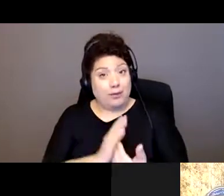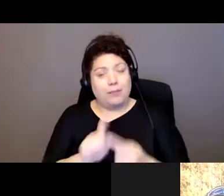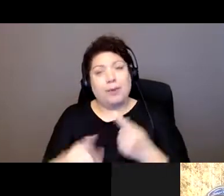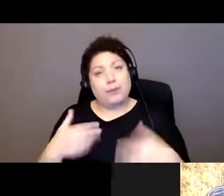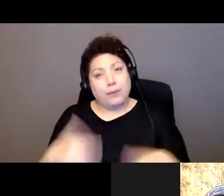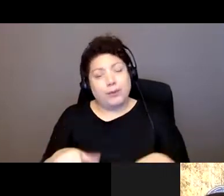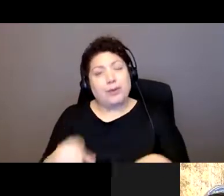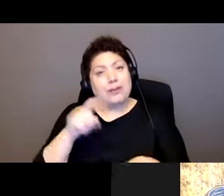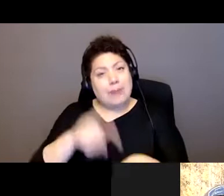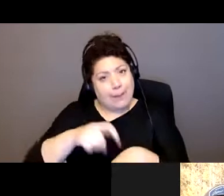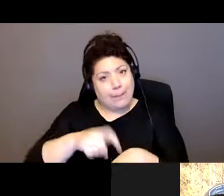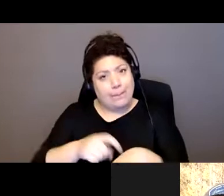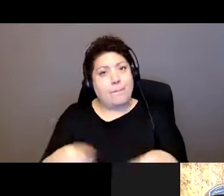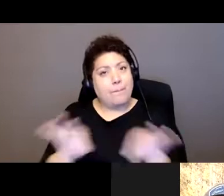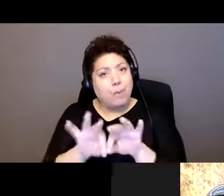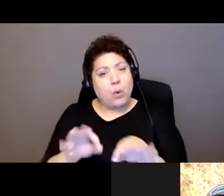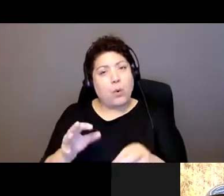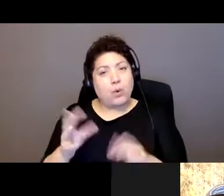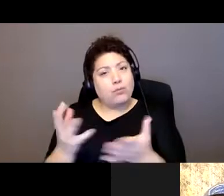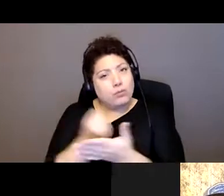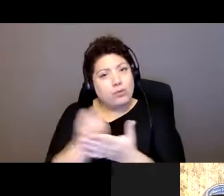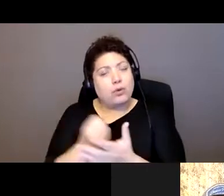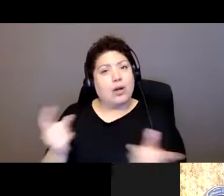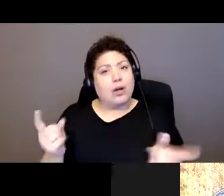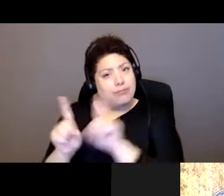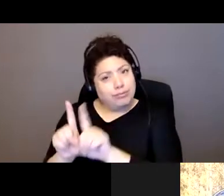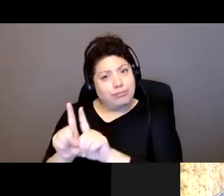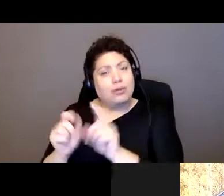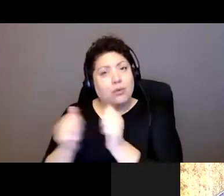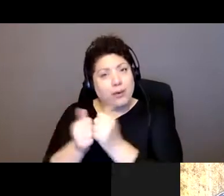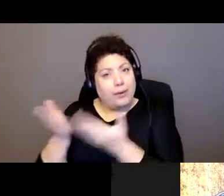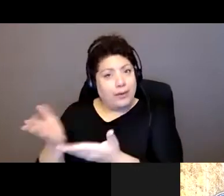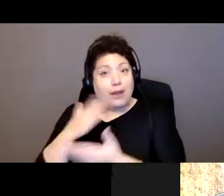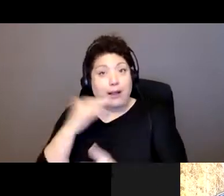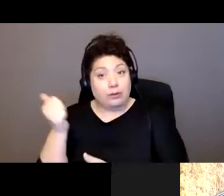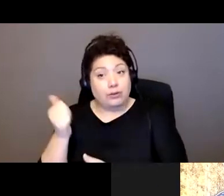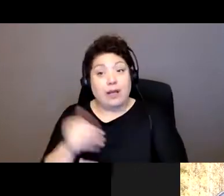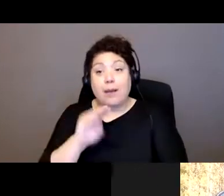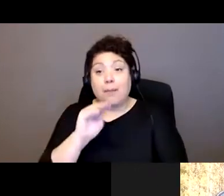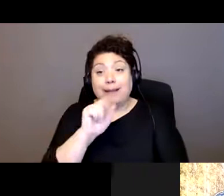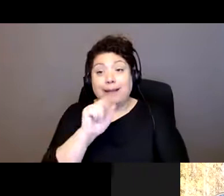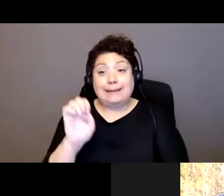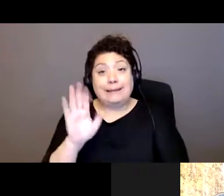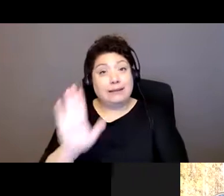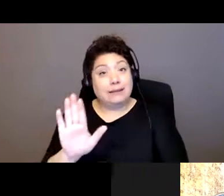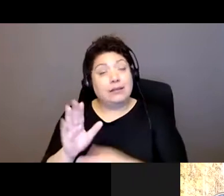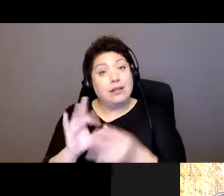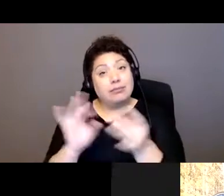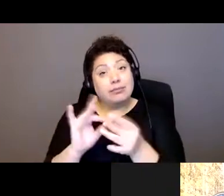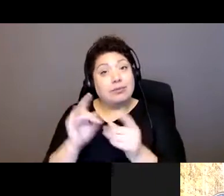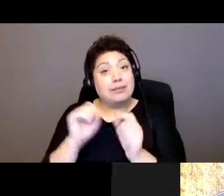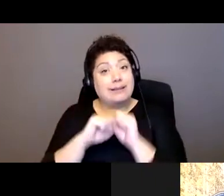our elders. Mani, can I invite your views about how society values older adults? Yes.